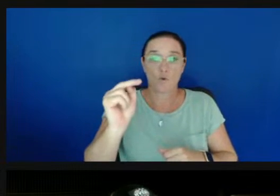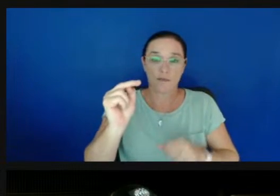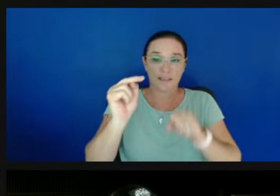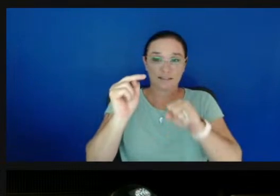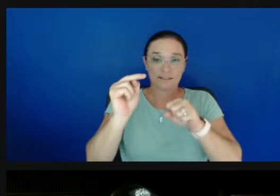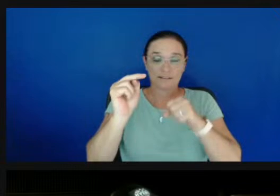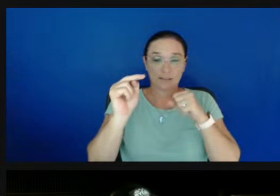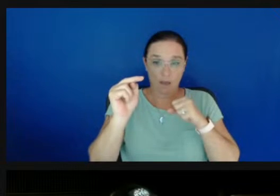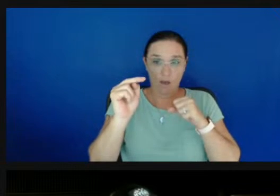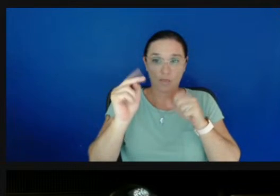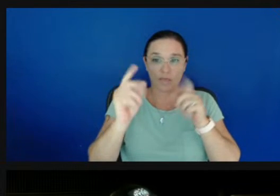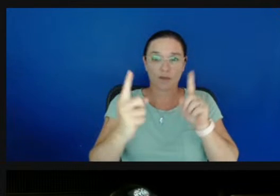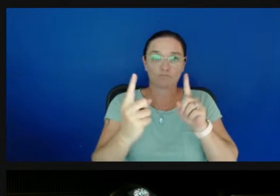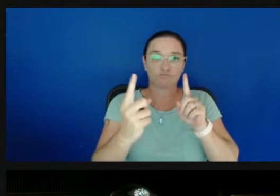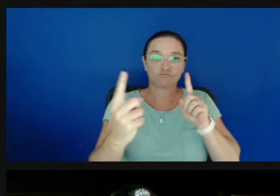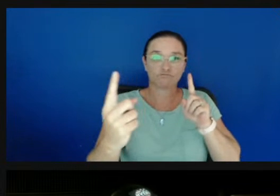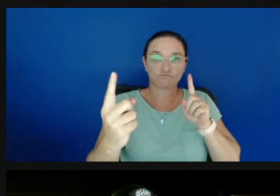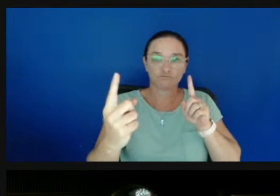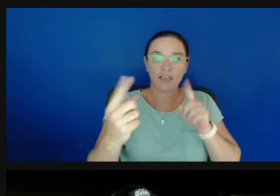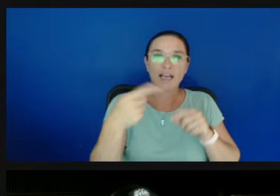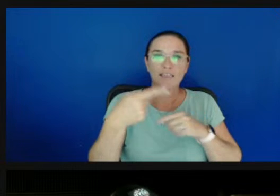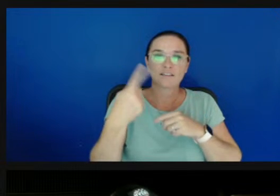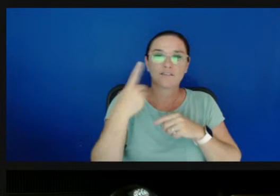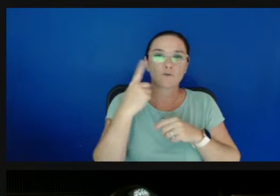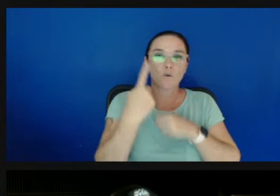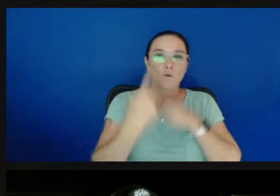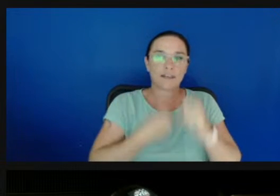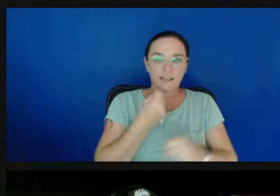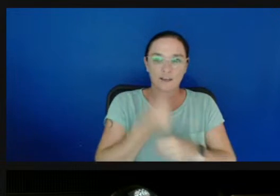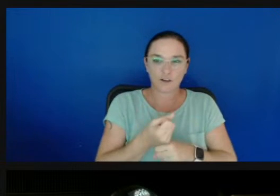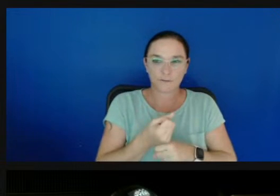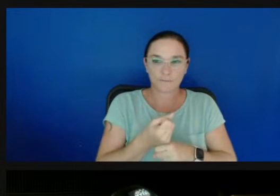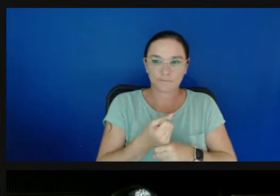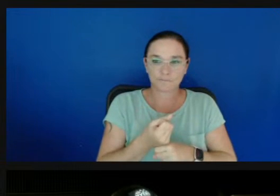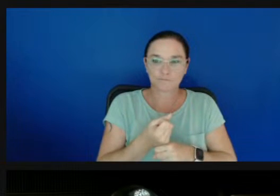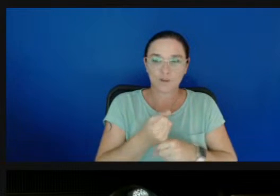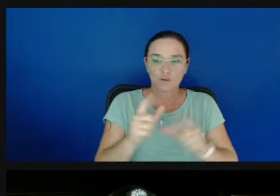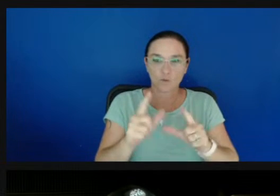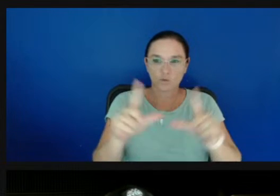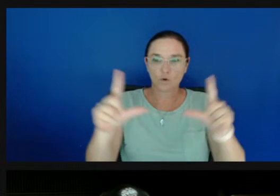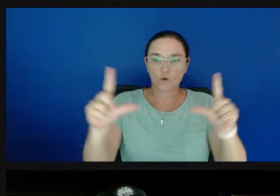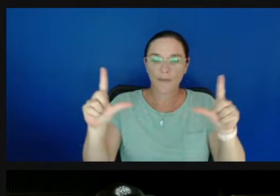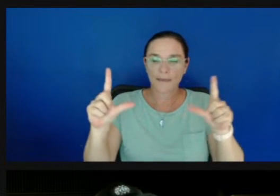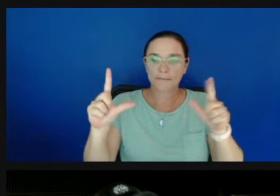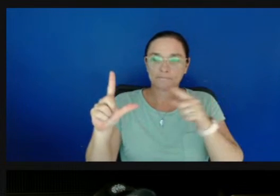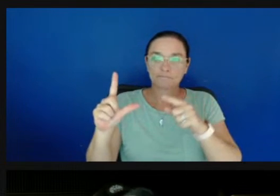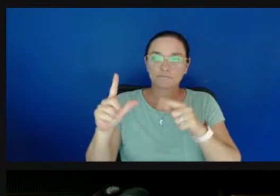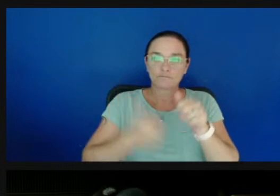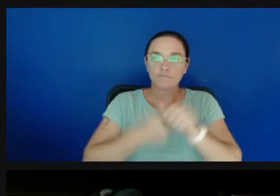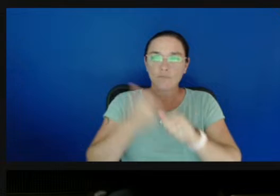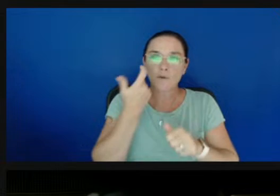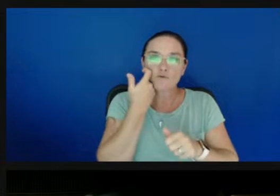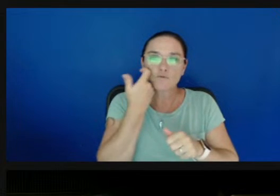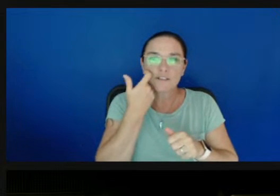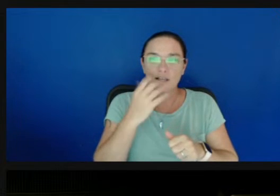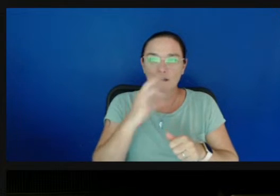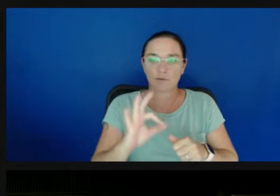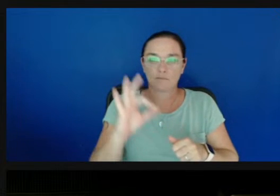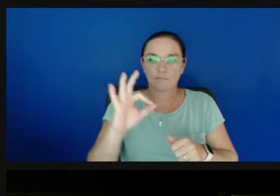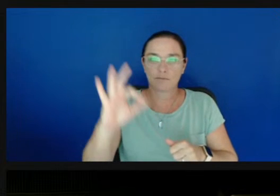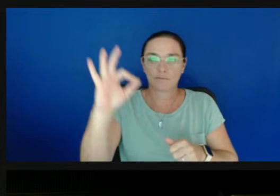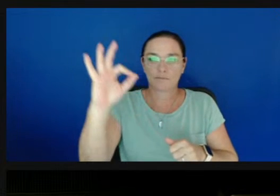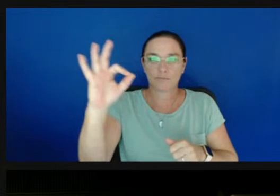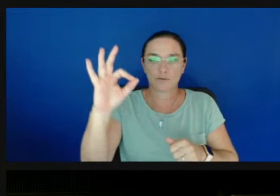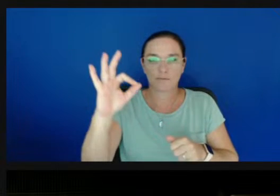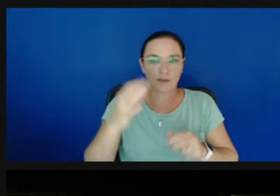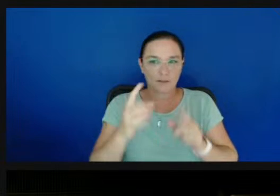case. And this is a 1-year plot, so we really got to zoom into the right-hand graph here. And our most recent 3 dots are showing a pretty steep rise